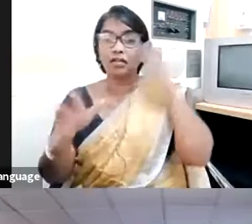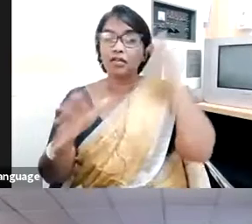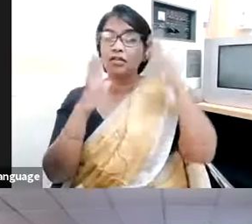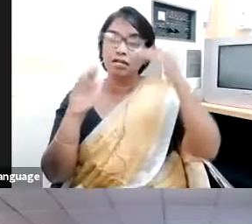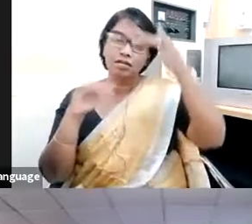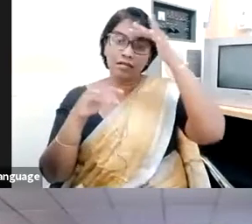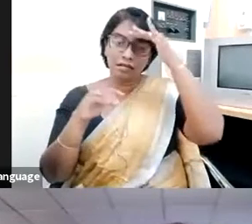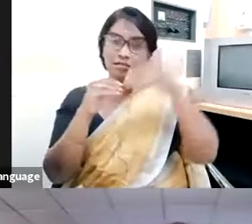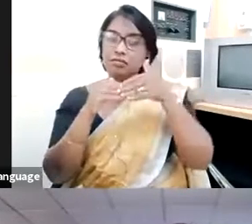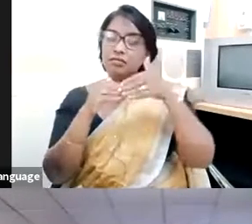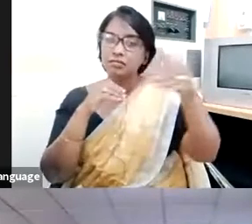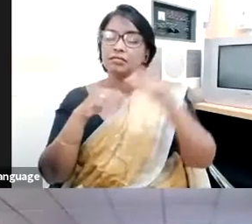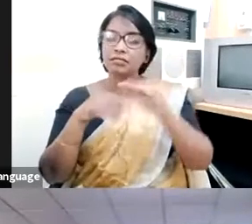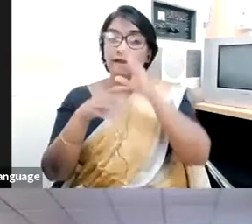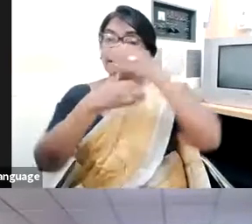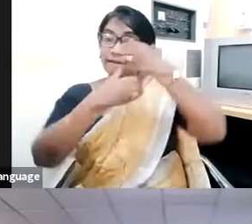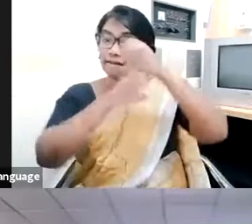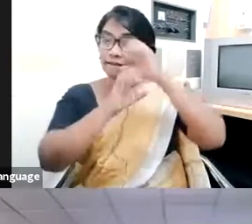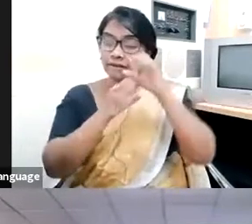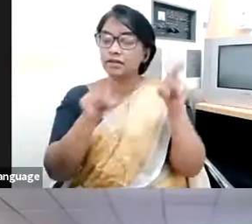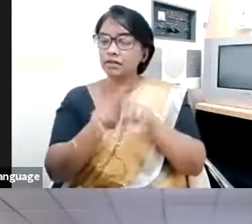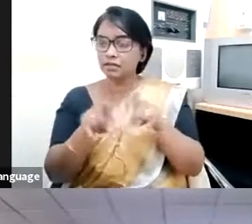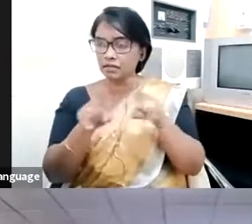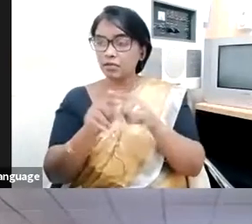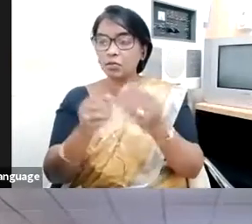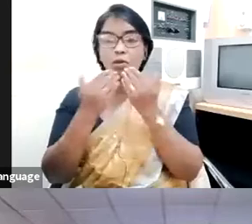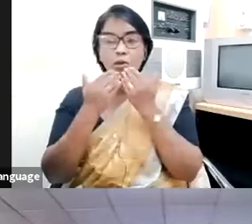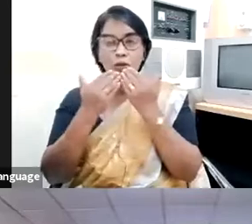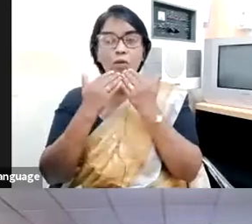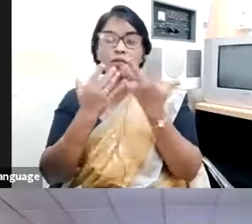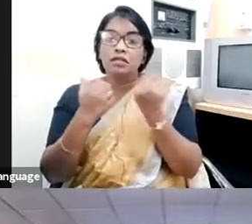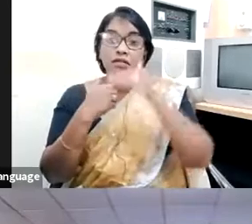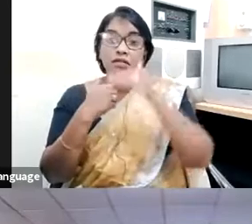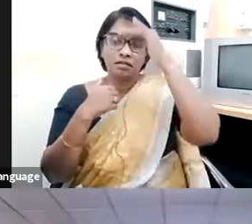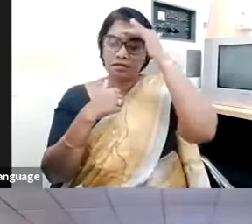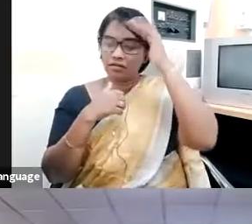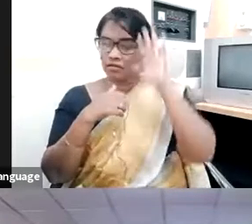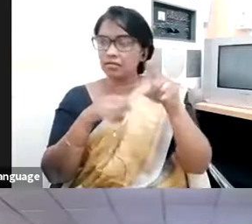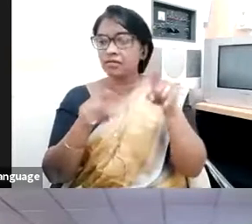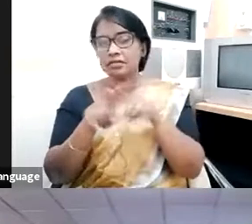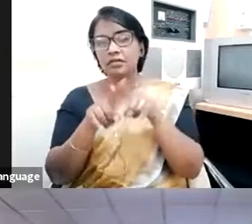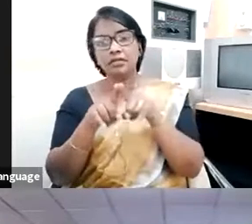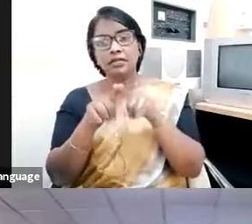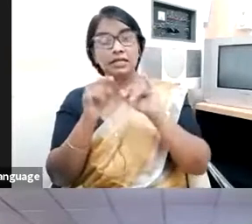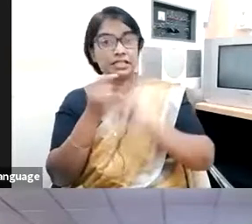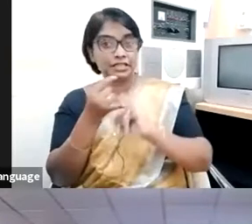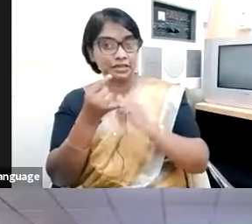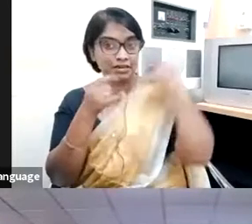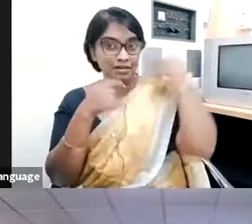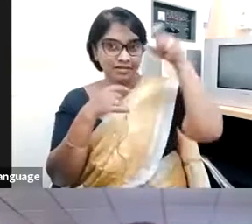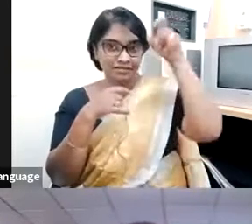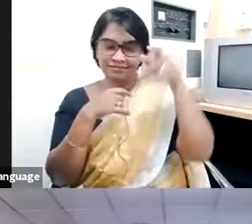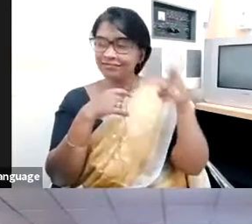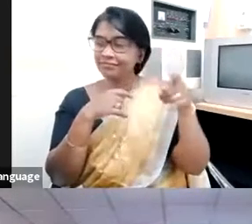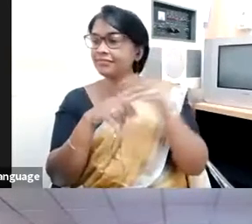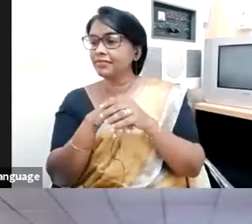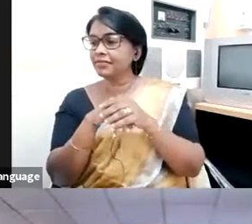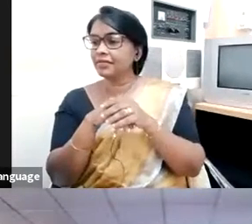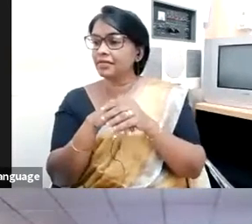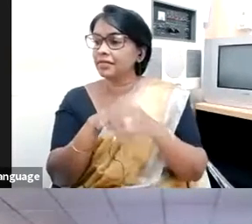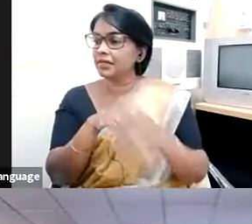how important science-based targets are. Okay, let's go to Shirani. What's your one big message for the team, for everyone listening in